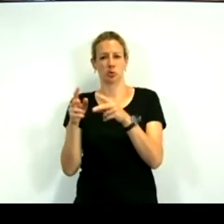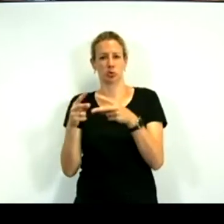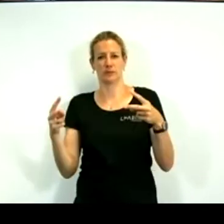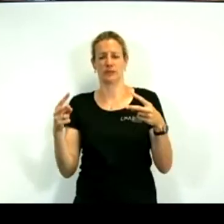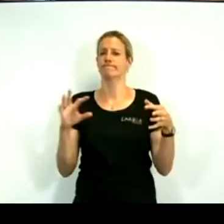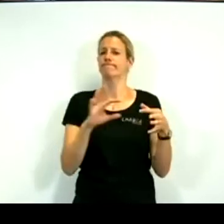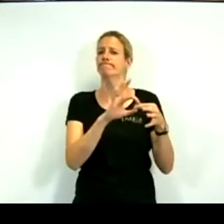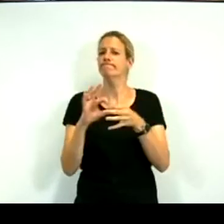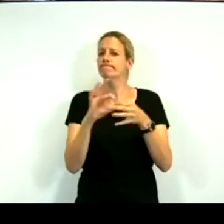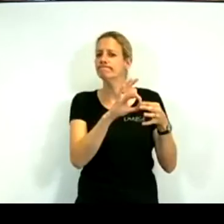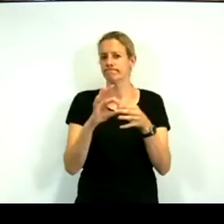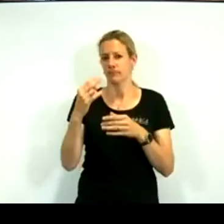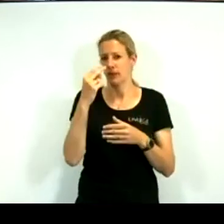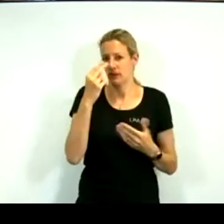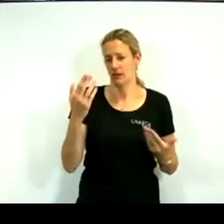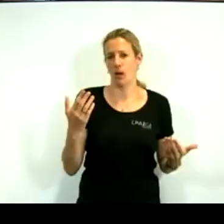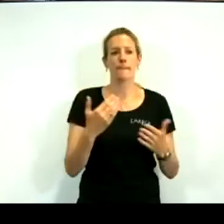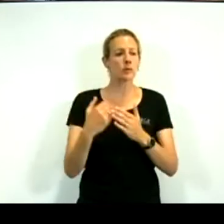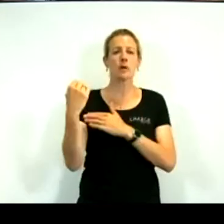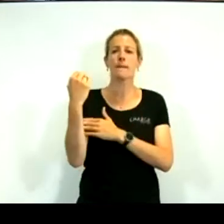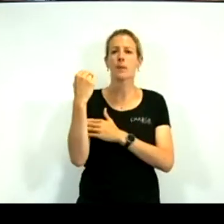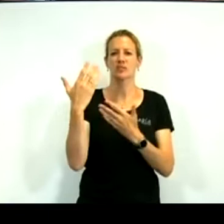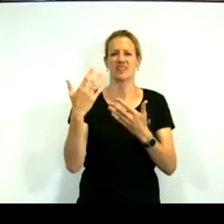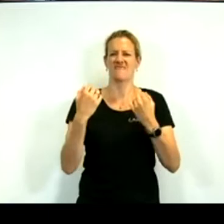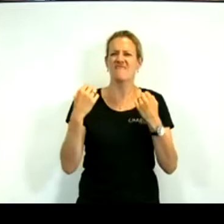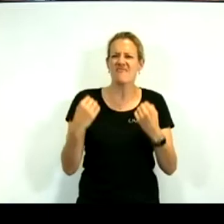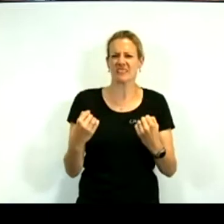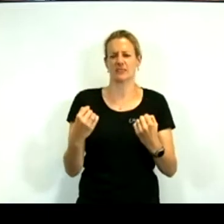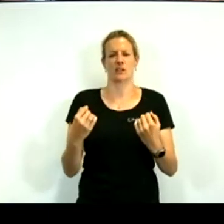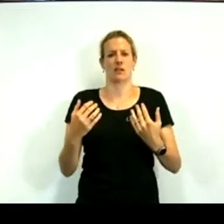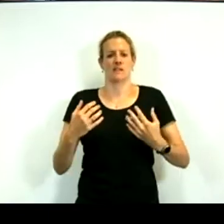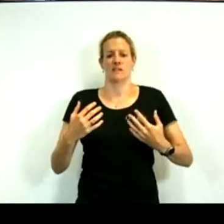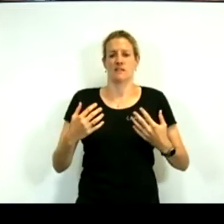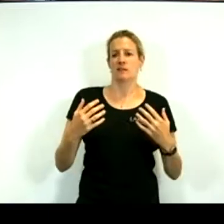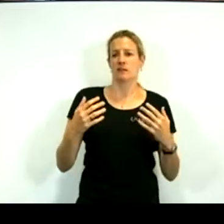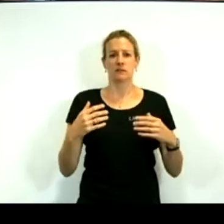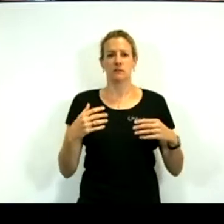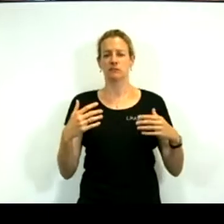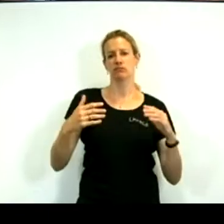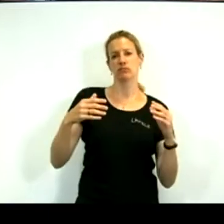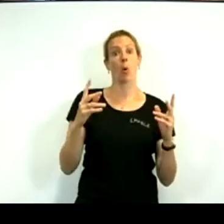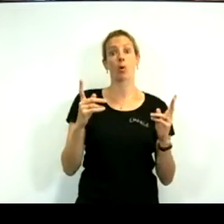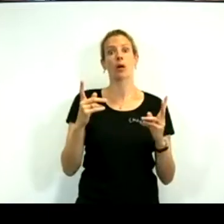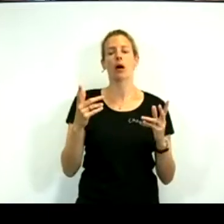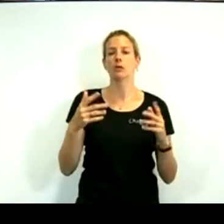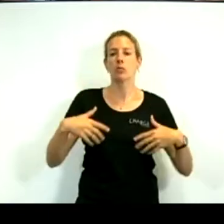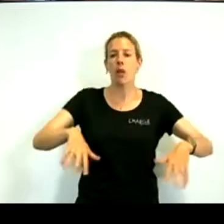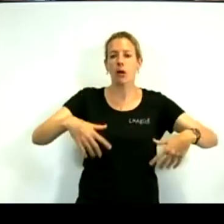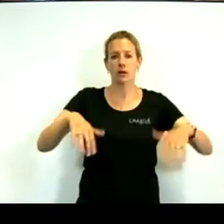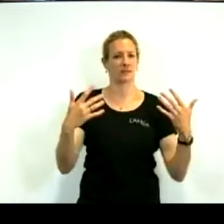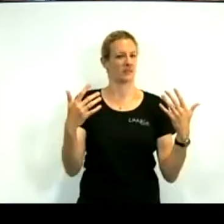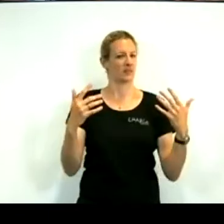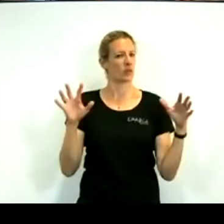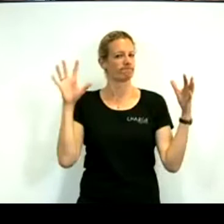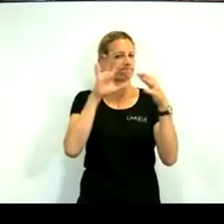and fixed, or if their muscles are very, very floppy and loose. And that's really important in